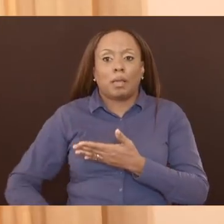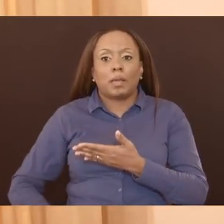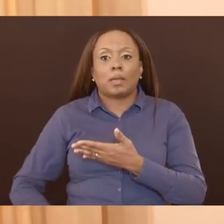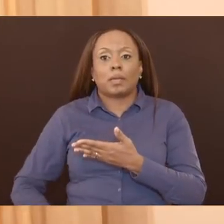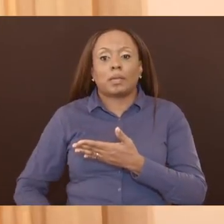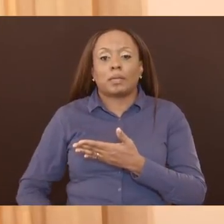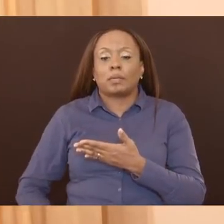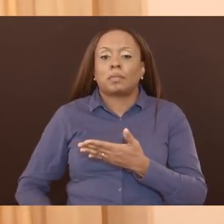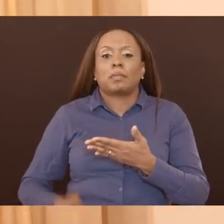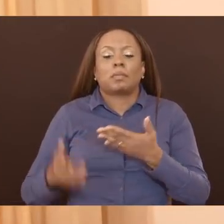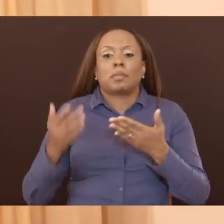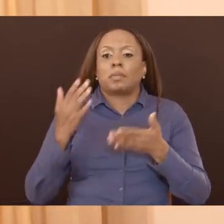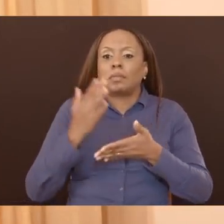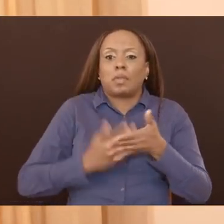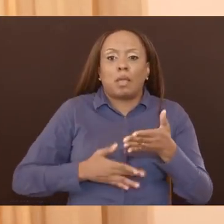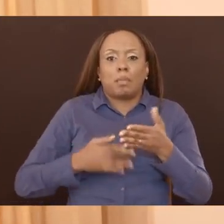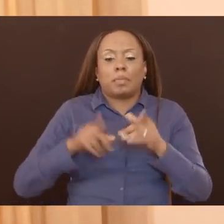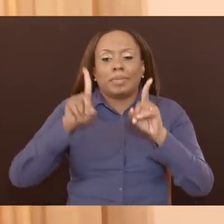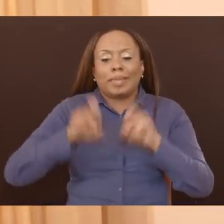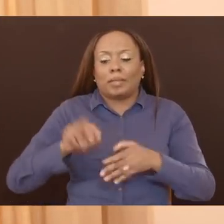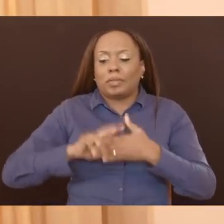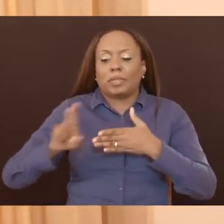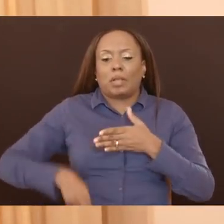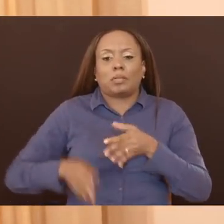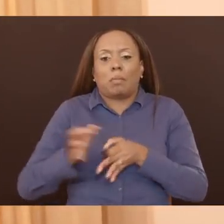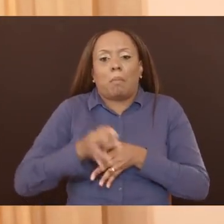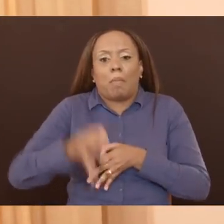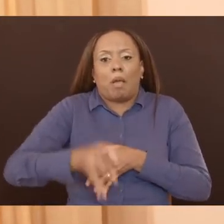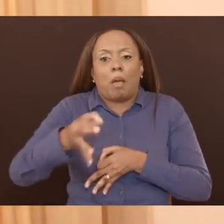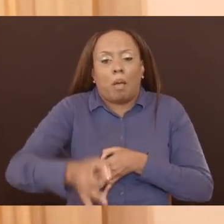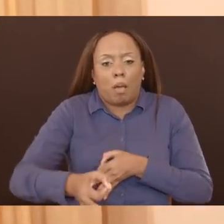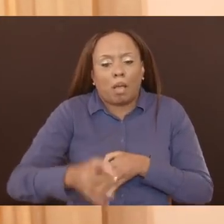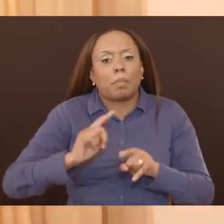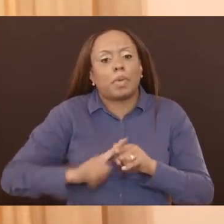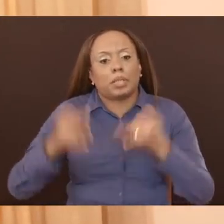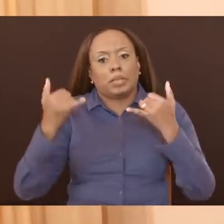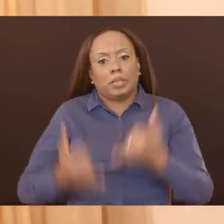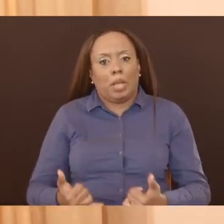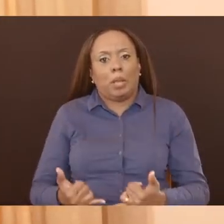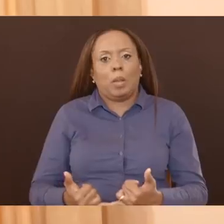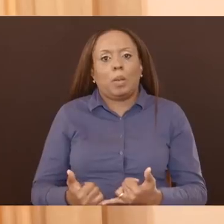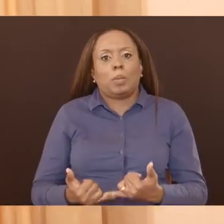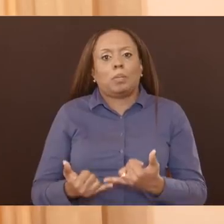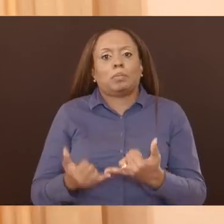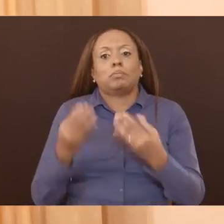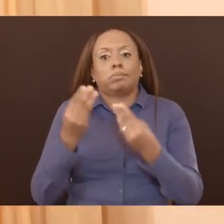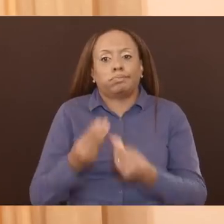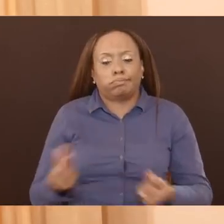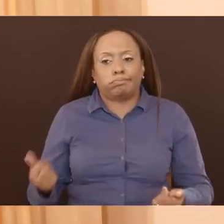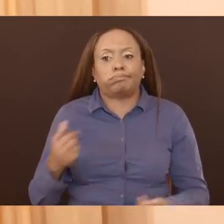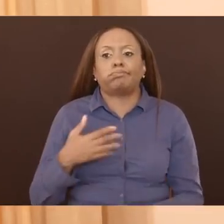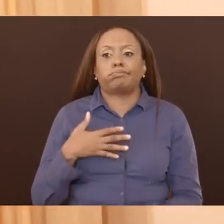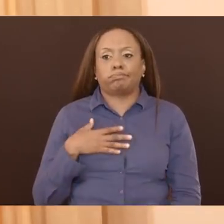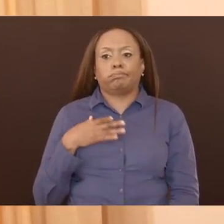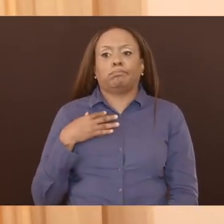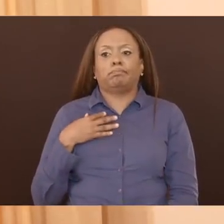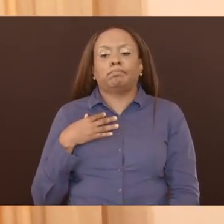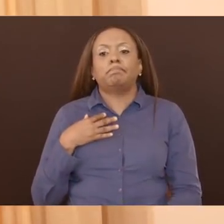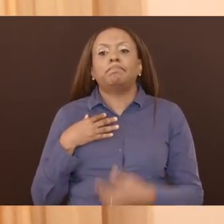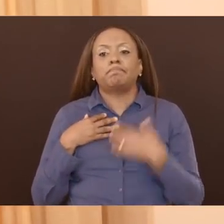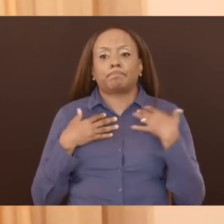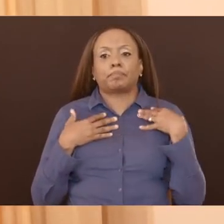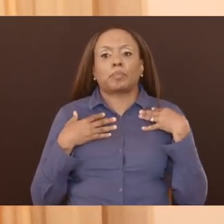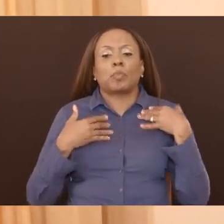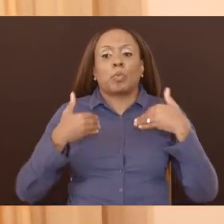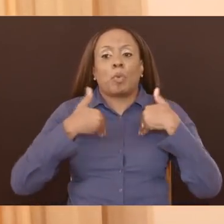with a backlog, and we are satisfied that we will continue to refine the process. But we also have additional labs, as the public already